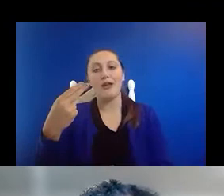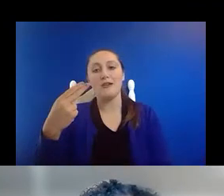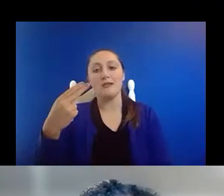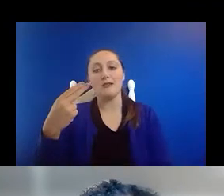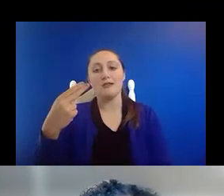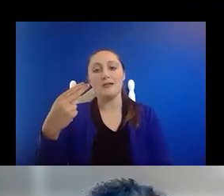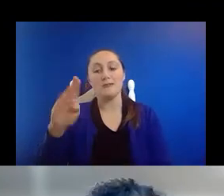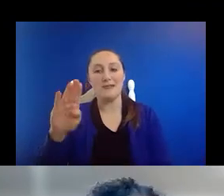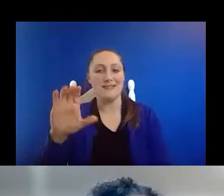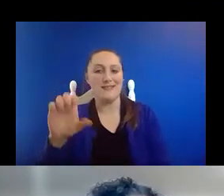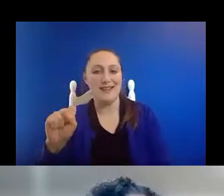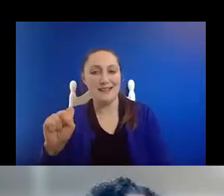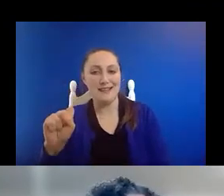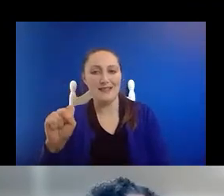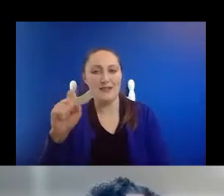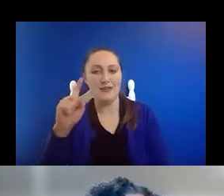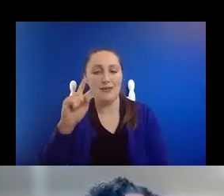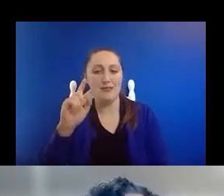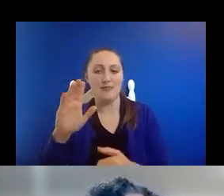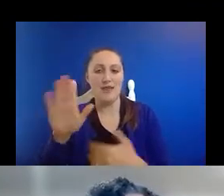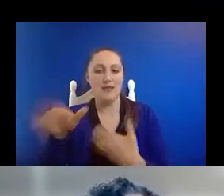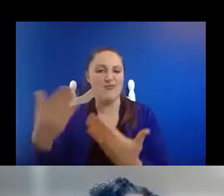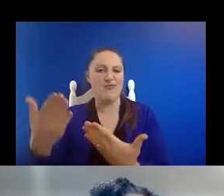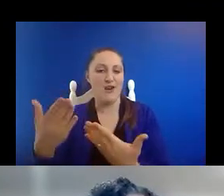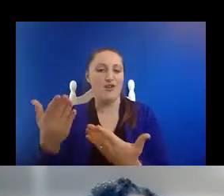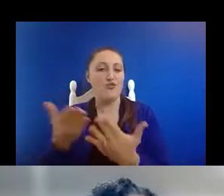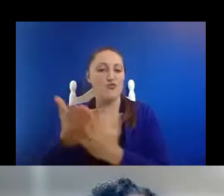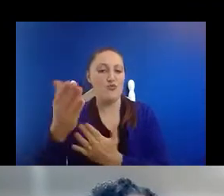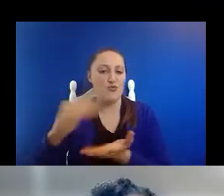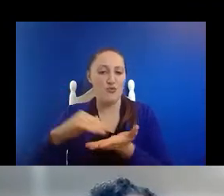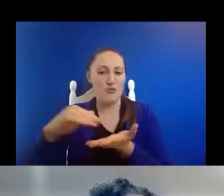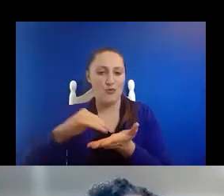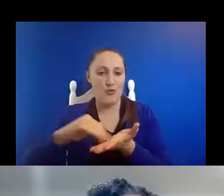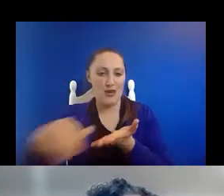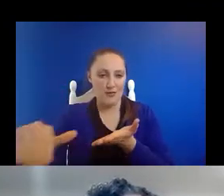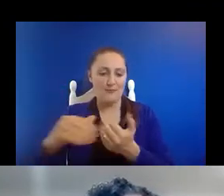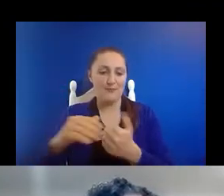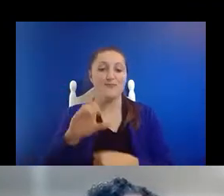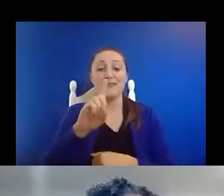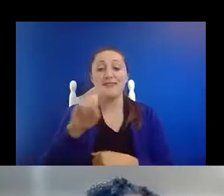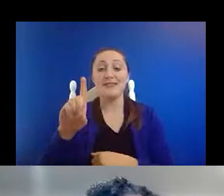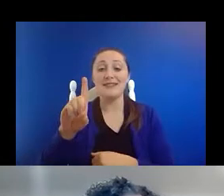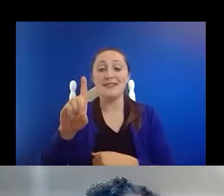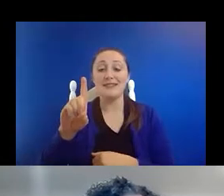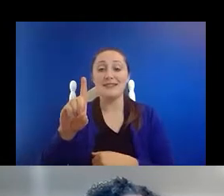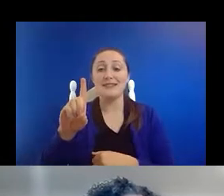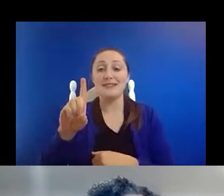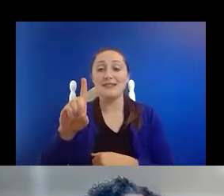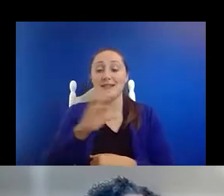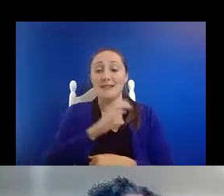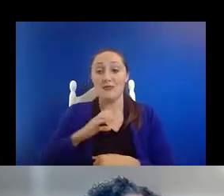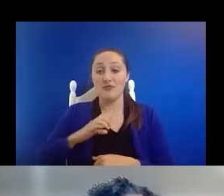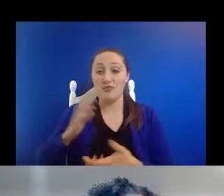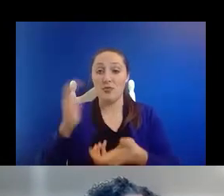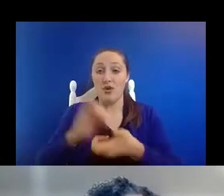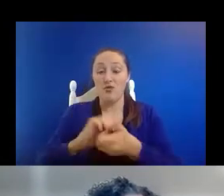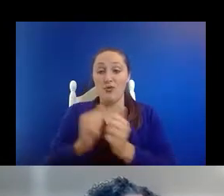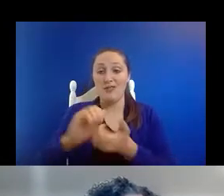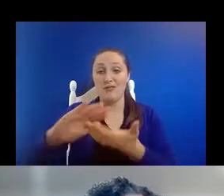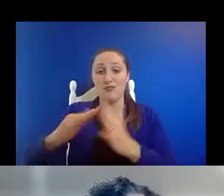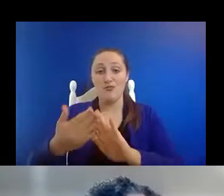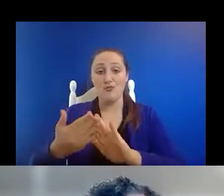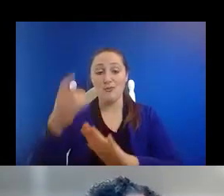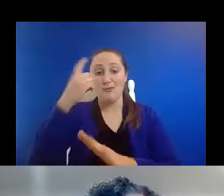waivers. The DD Council, in partnership with the Community Mental Health Association and the